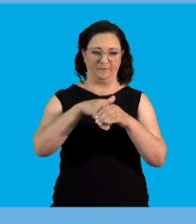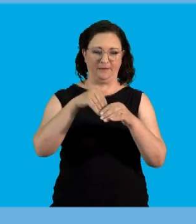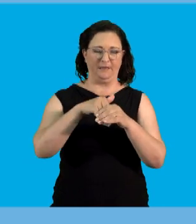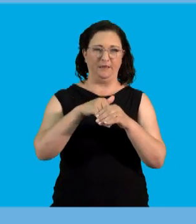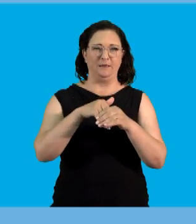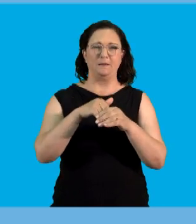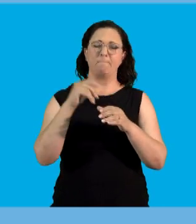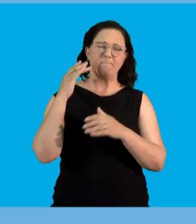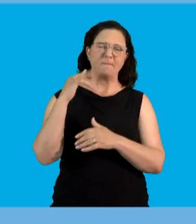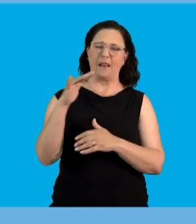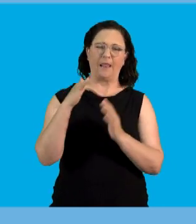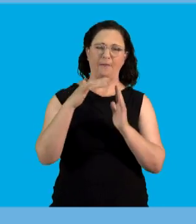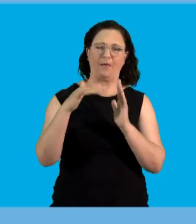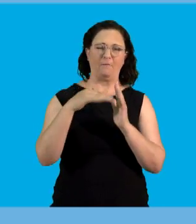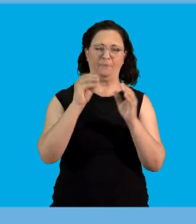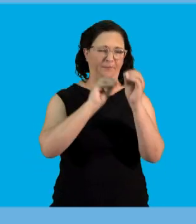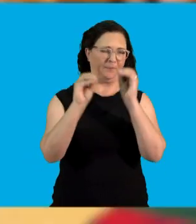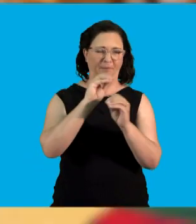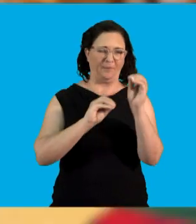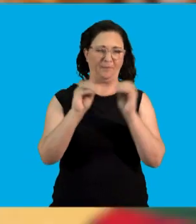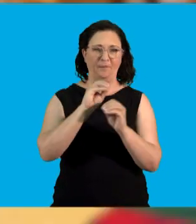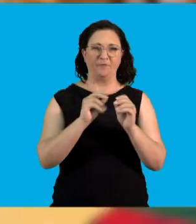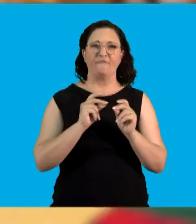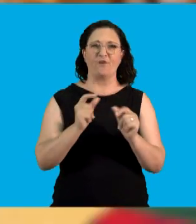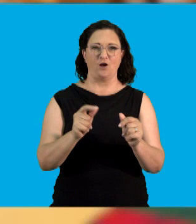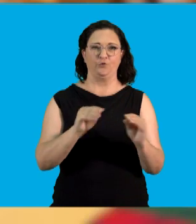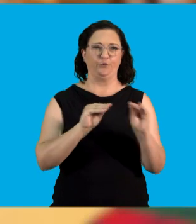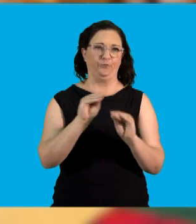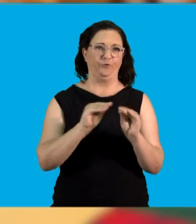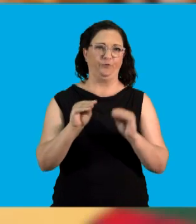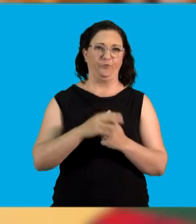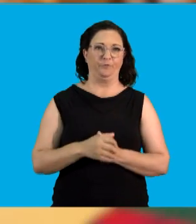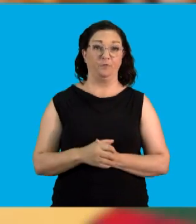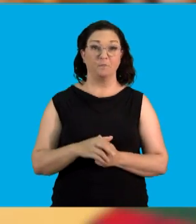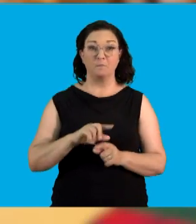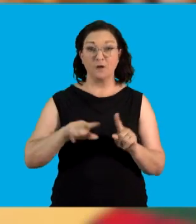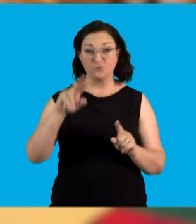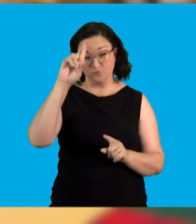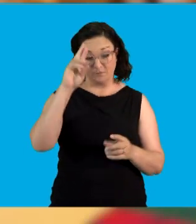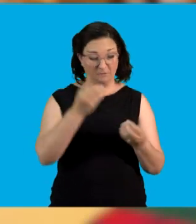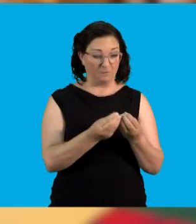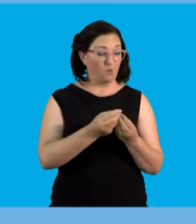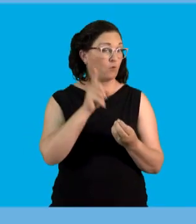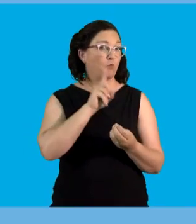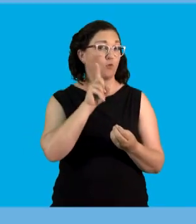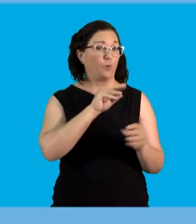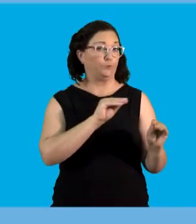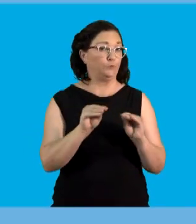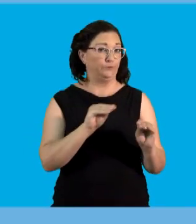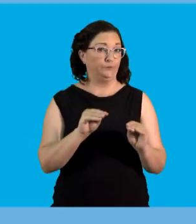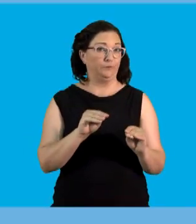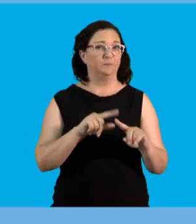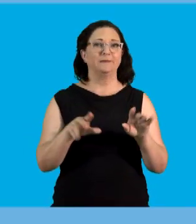of fast-moving particles. Remember that we said all matter is made up of particles that are always in a motion. So therefore, the